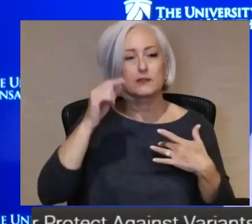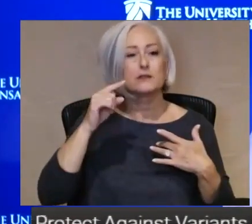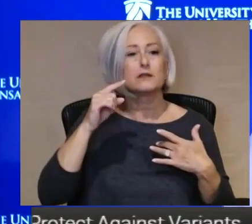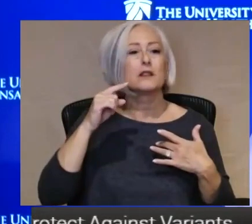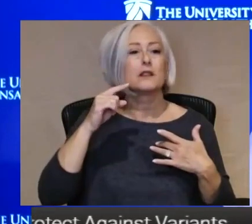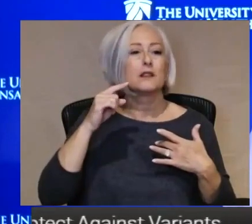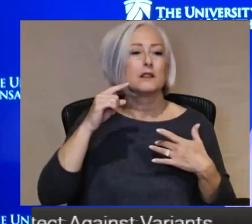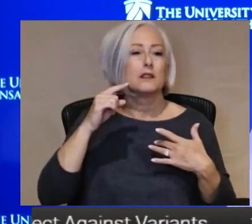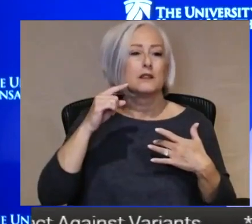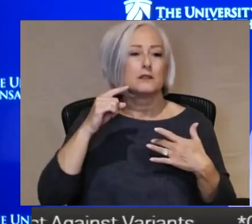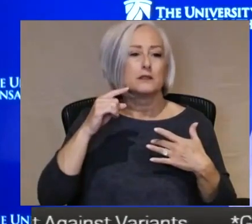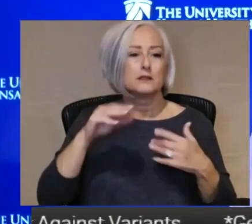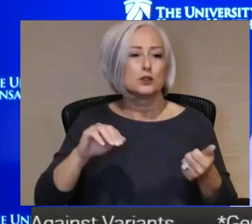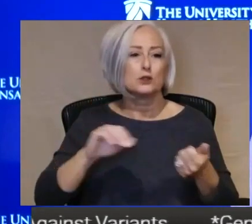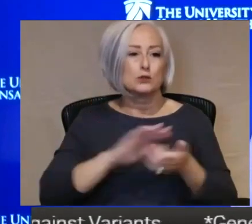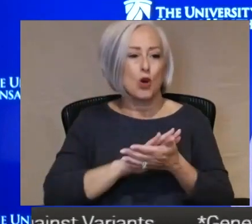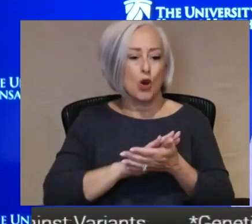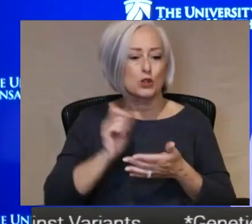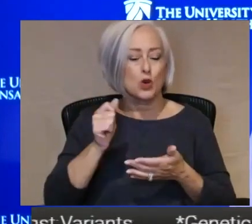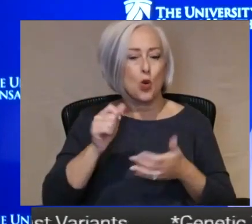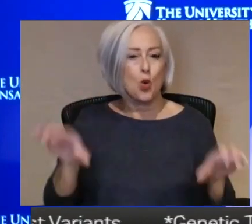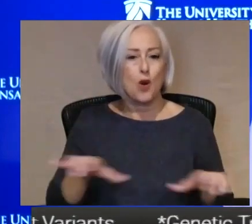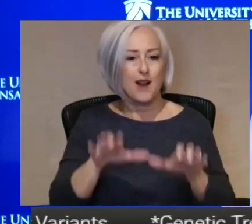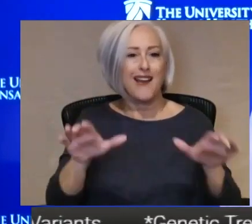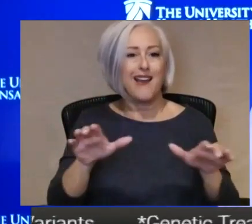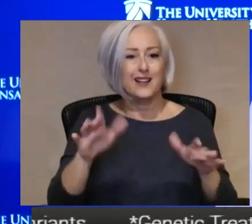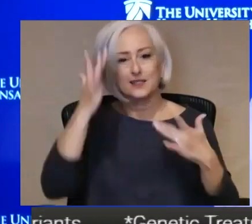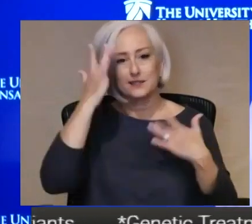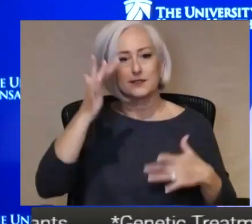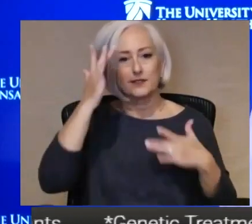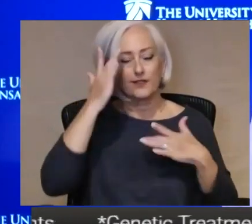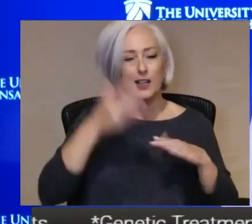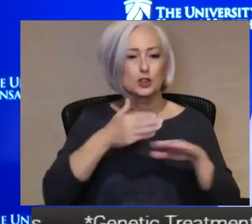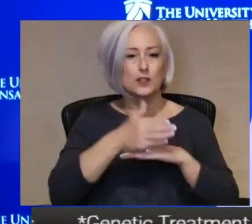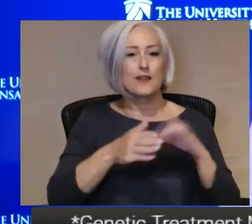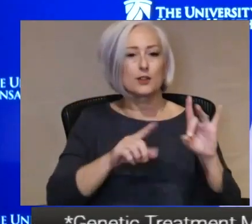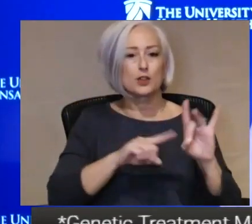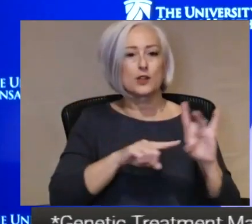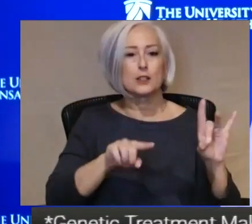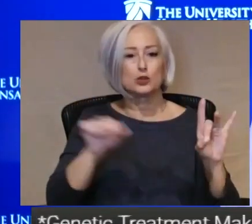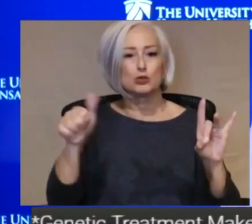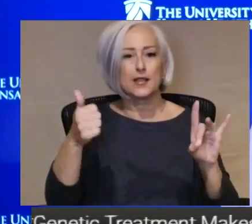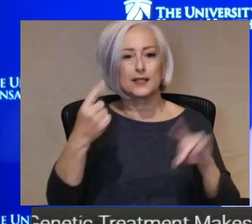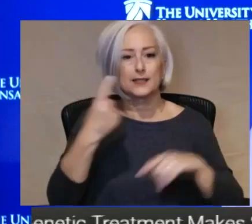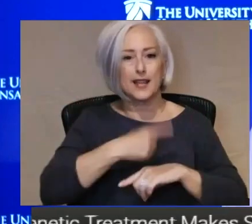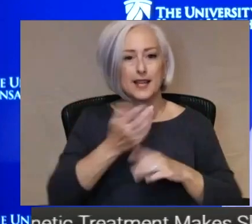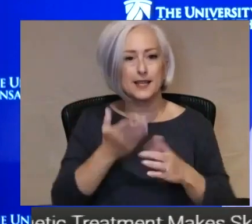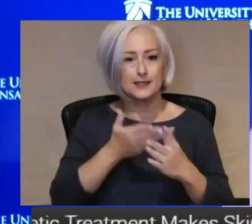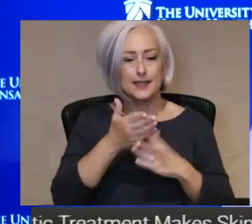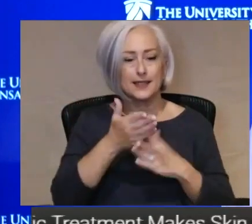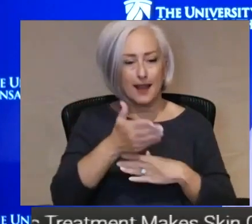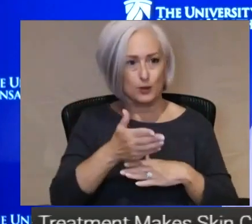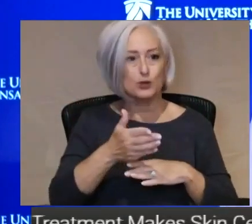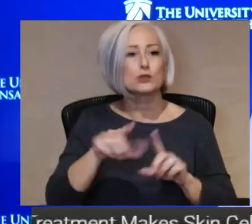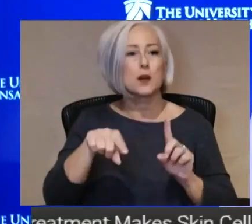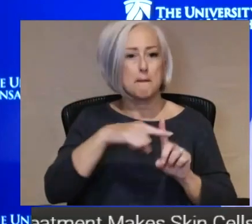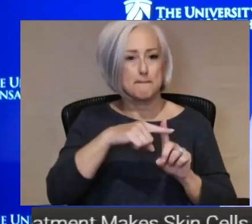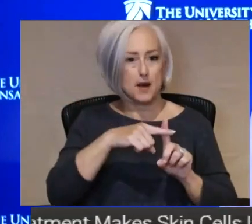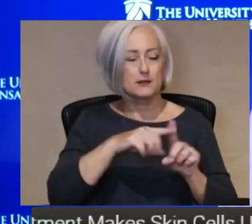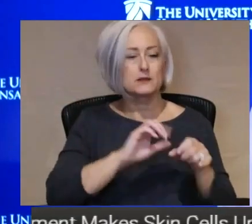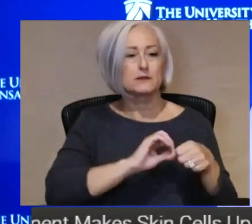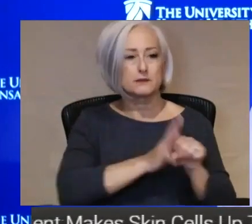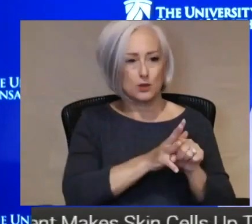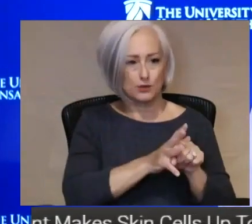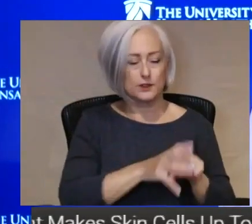spreading active infectious virus after that 8 to 10 days. So you should be safe. You would be in line with the isolation